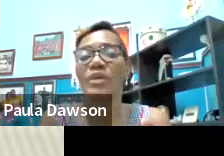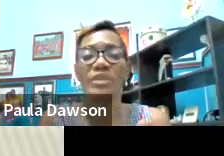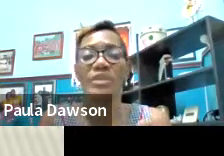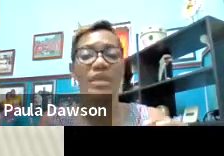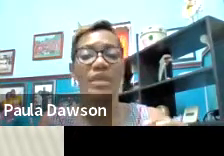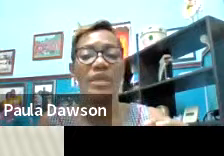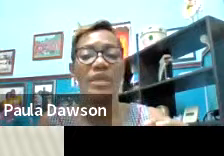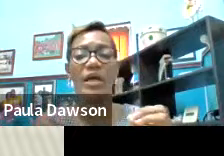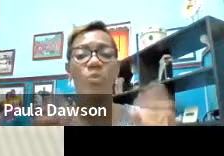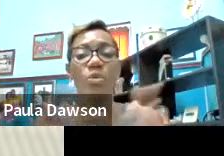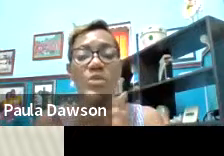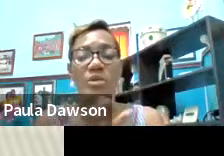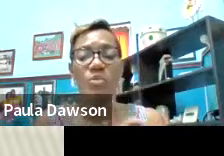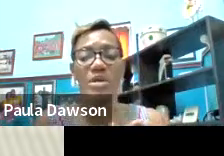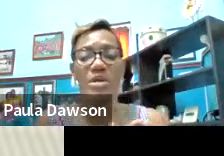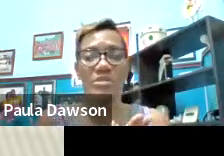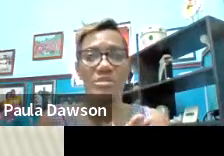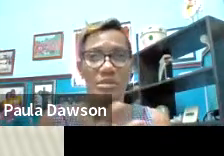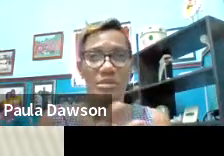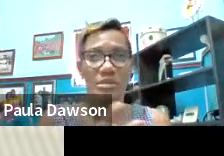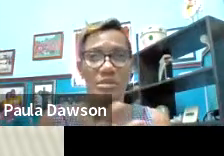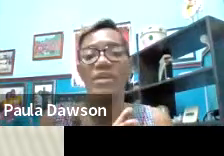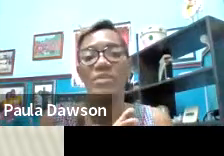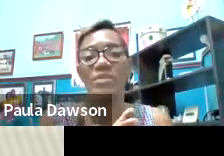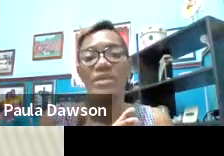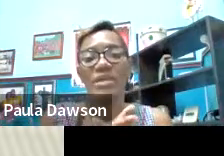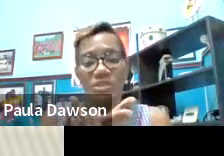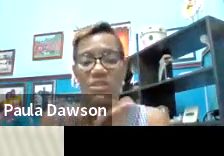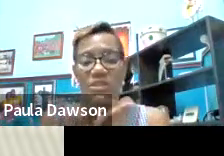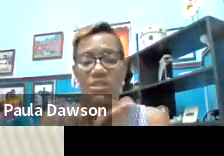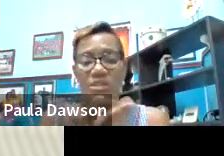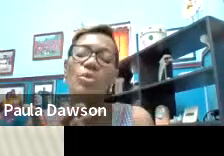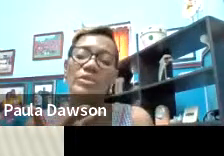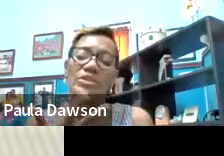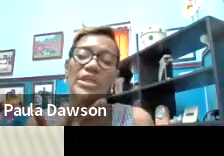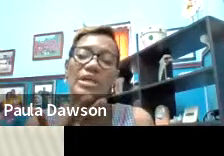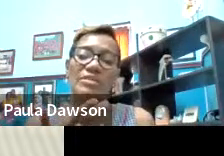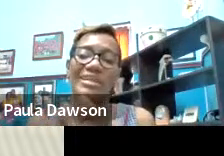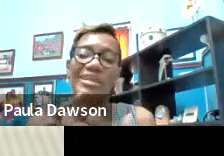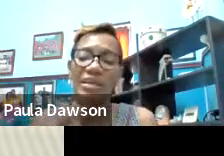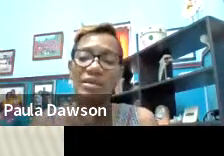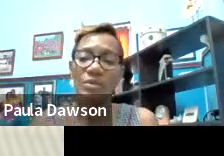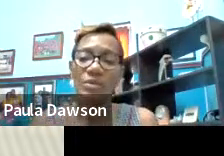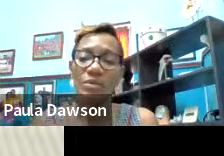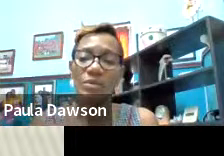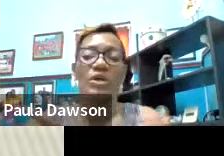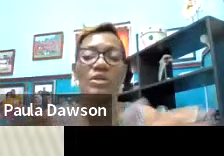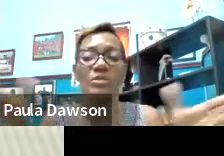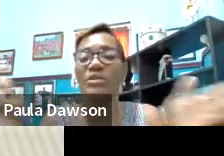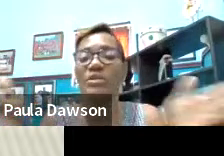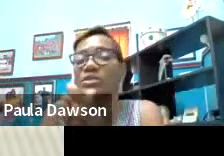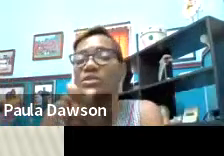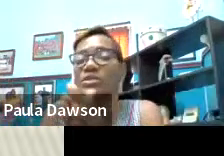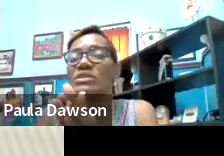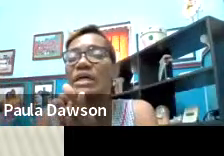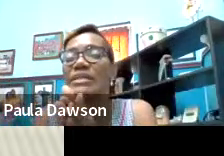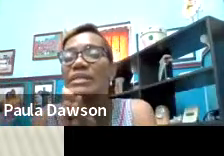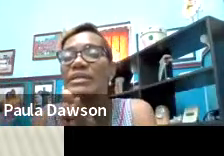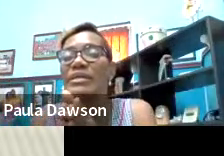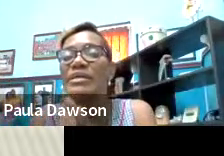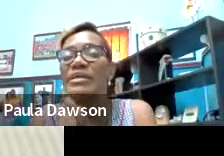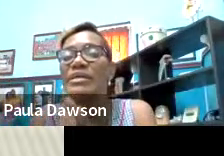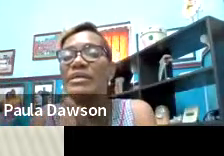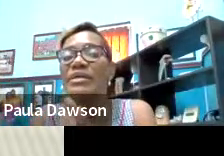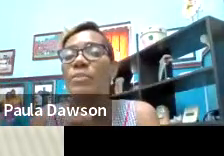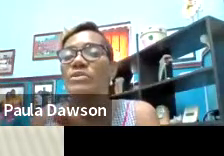where a woman once had a baby and she's not able to open the child's leg with cerebral palsy because they're so